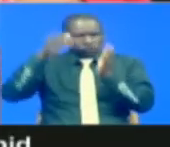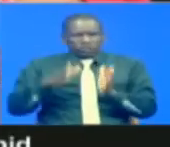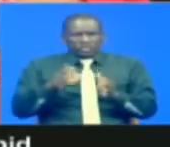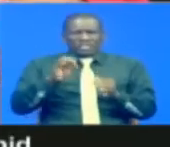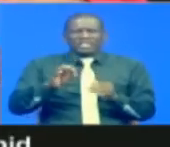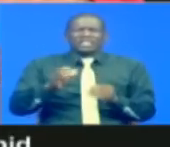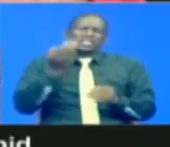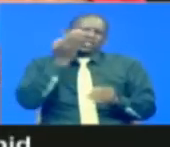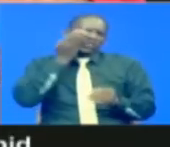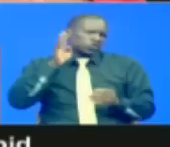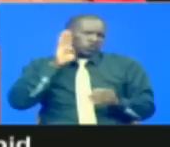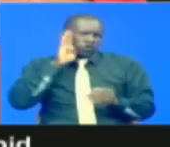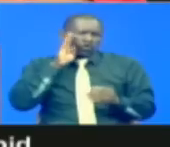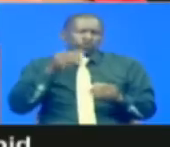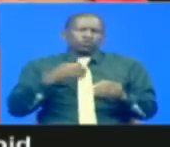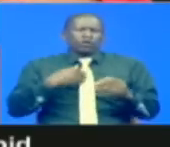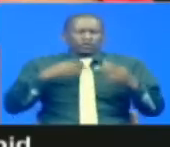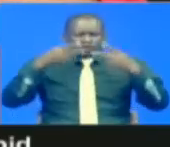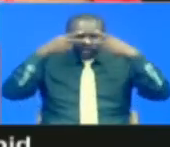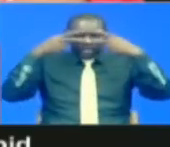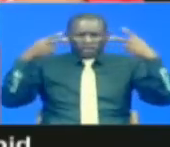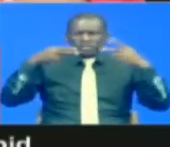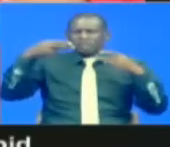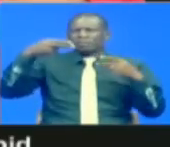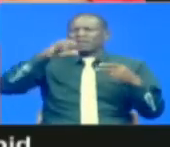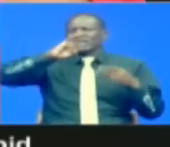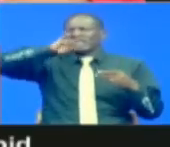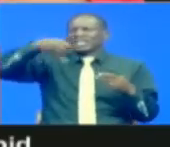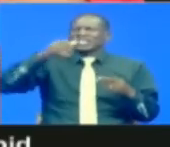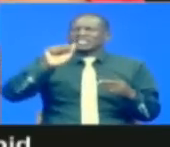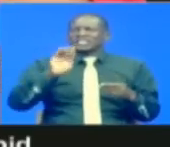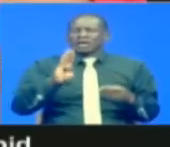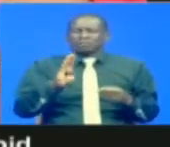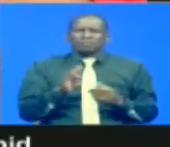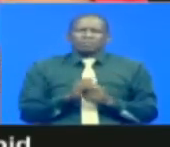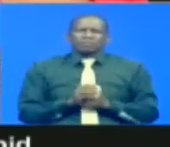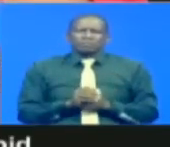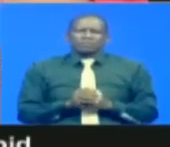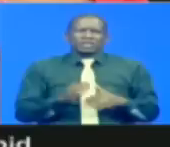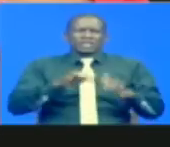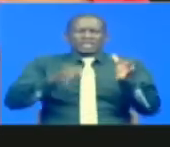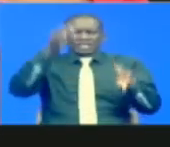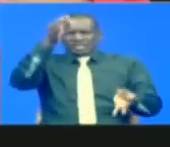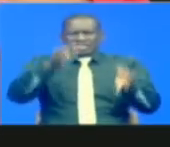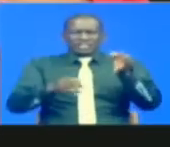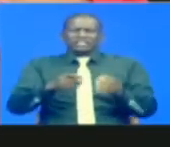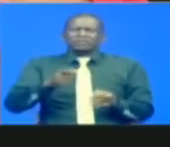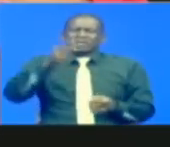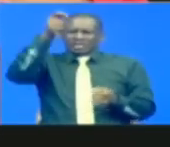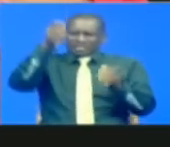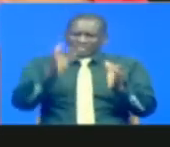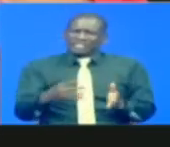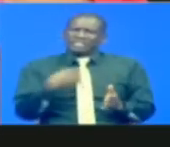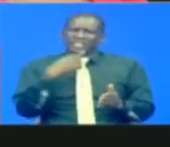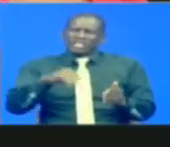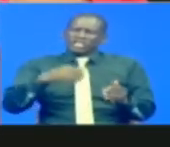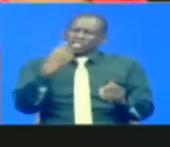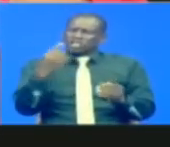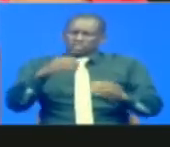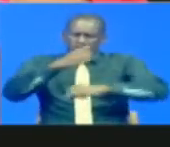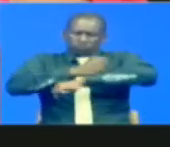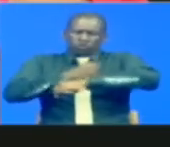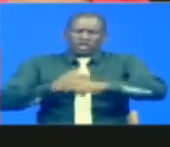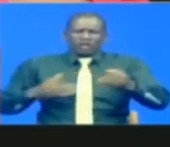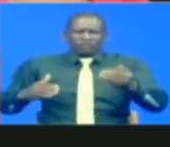Isiolo to wear hijabs, that's the head cover worn by Muslim women. In the ruling, the judges stated that every school has a right